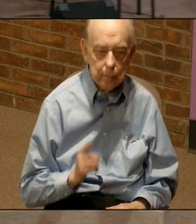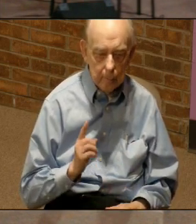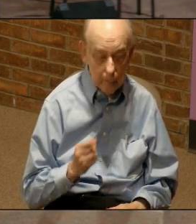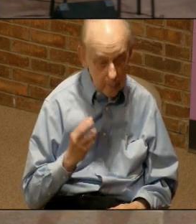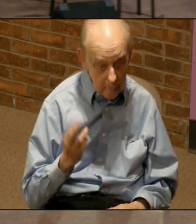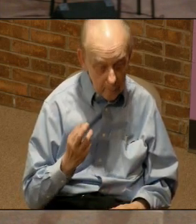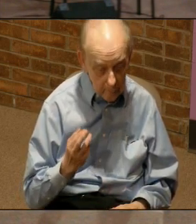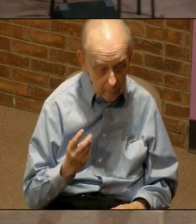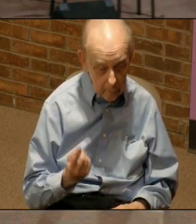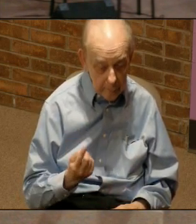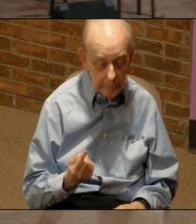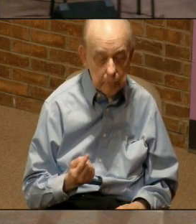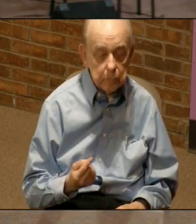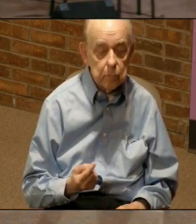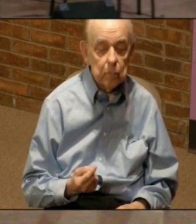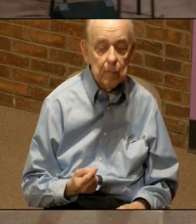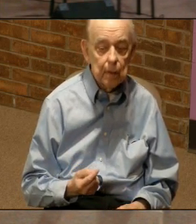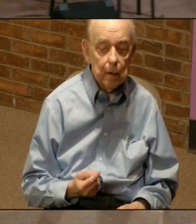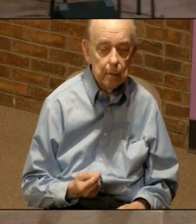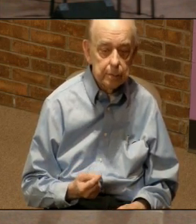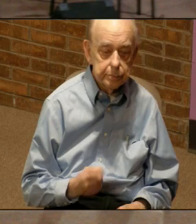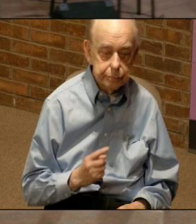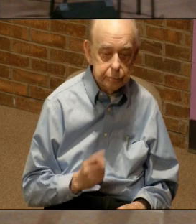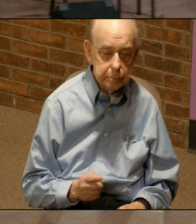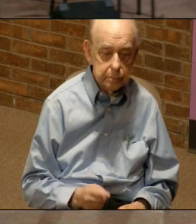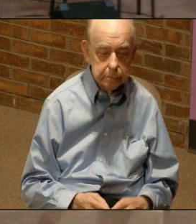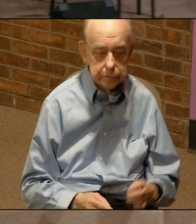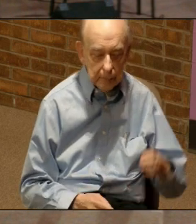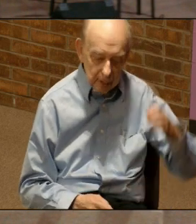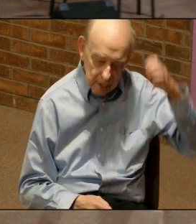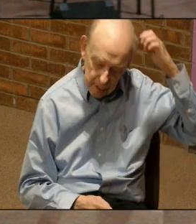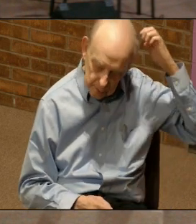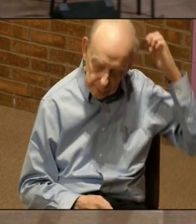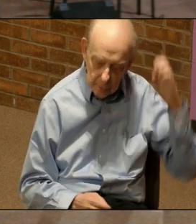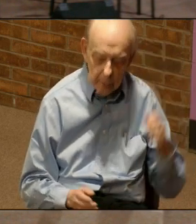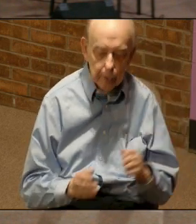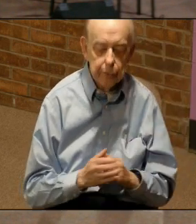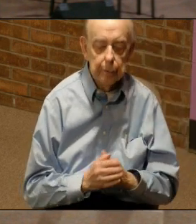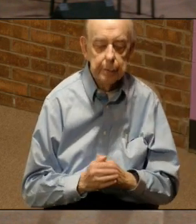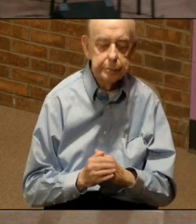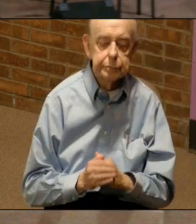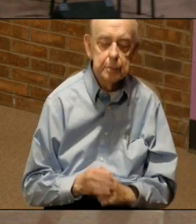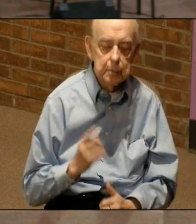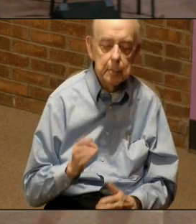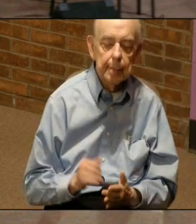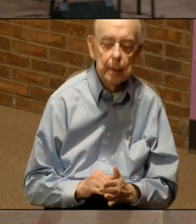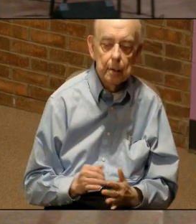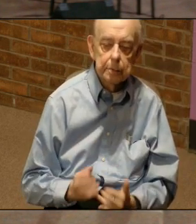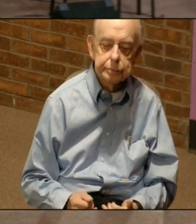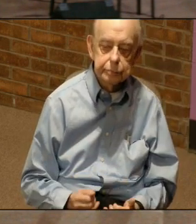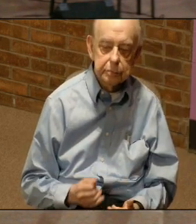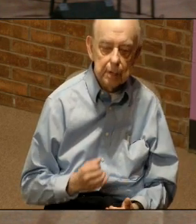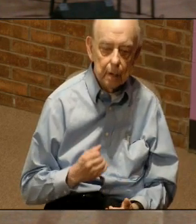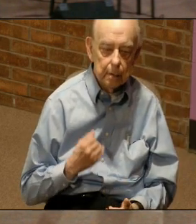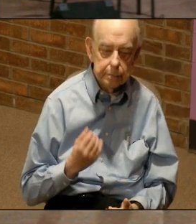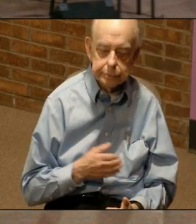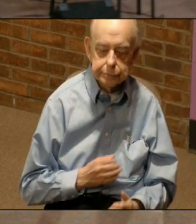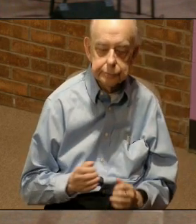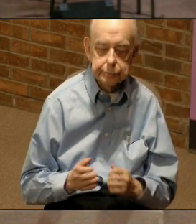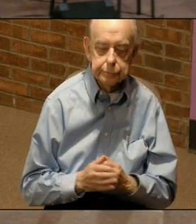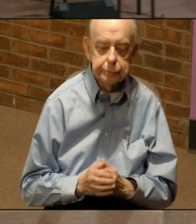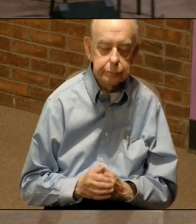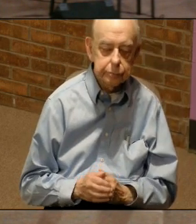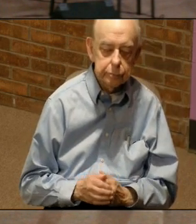one reason only: emperor worship. And you think about it today, we say we don't worship